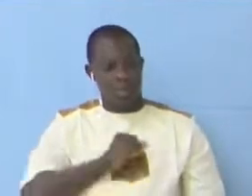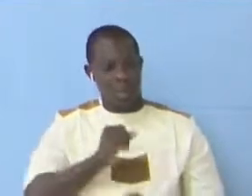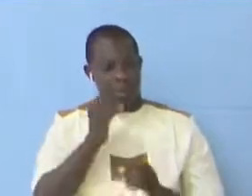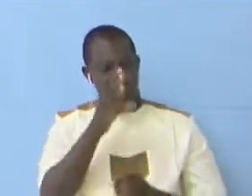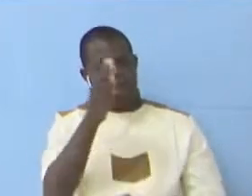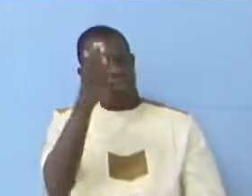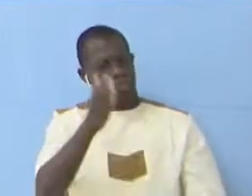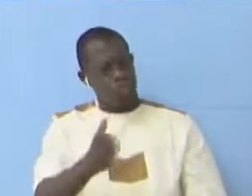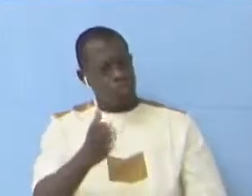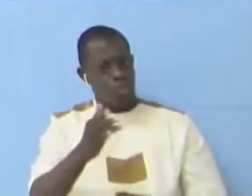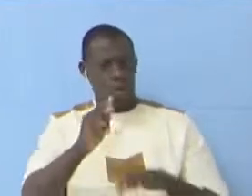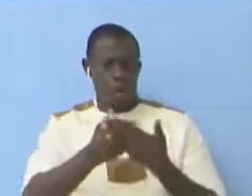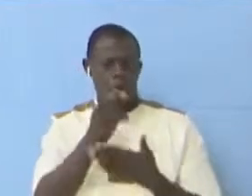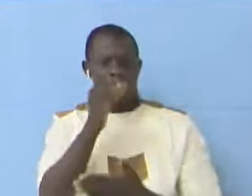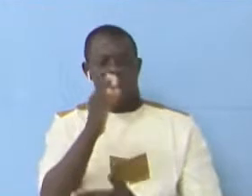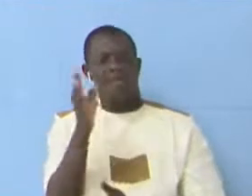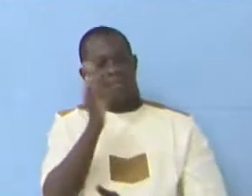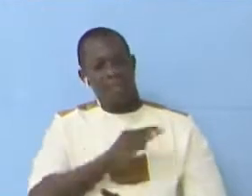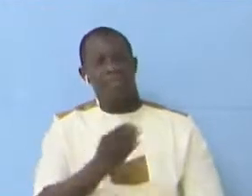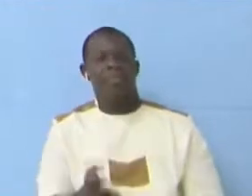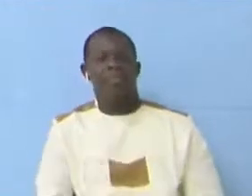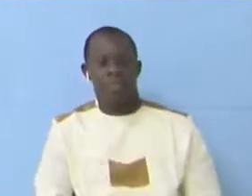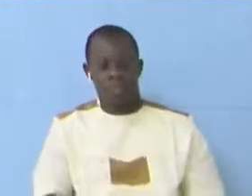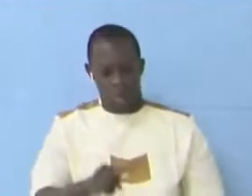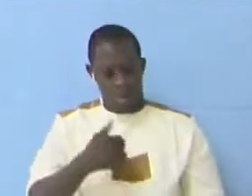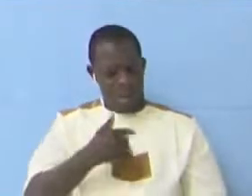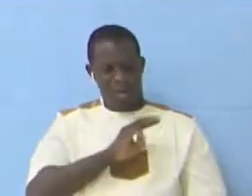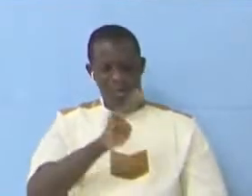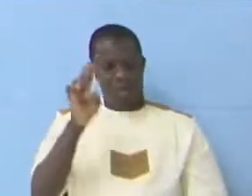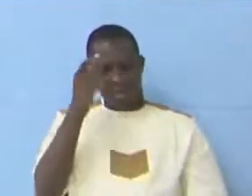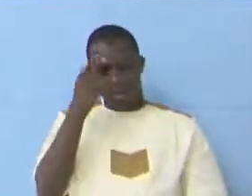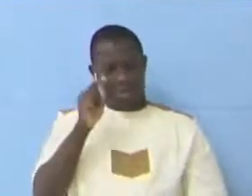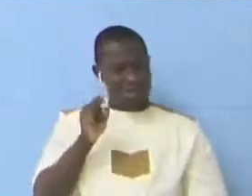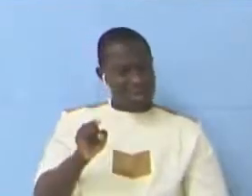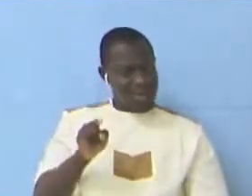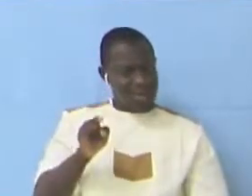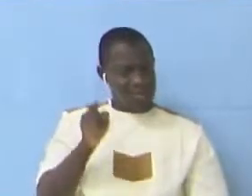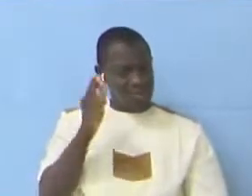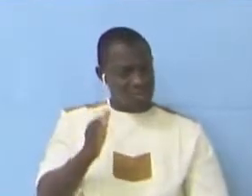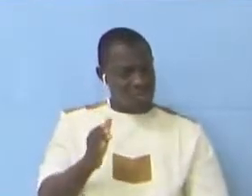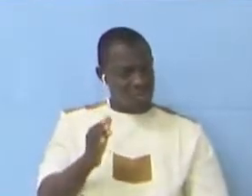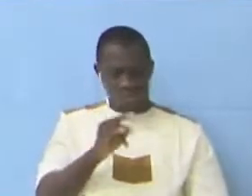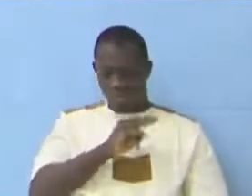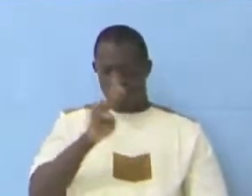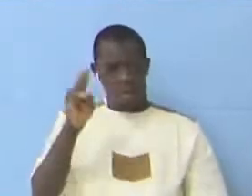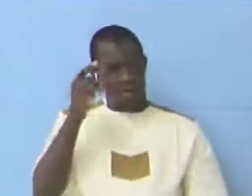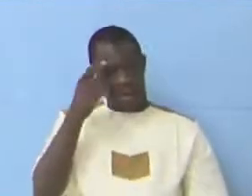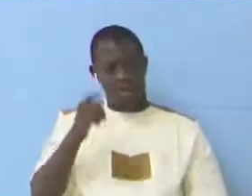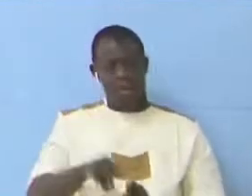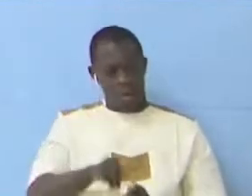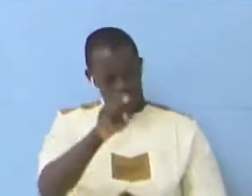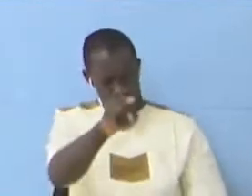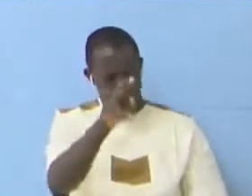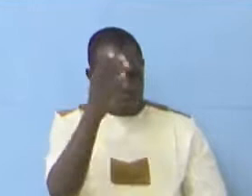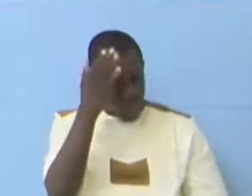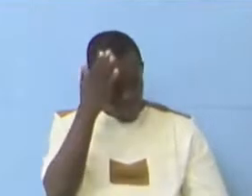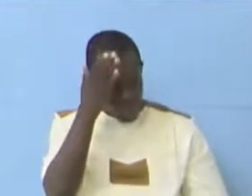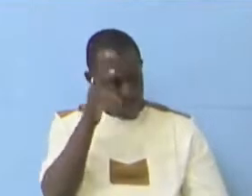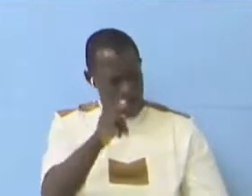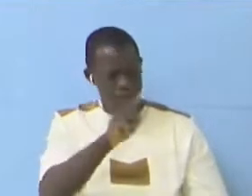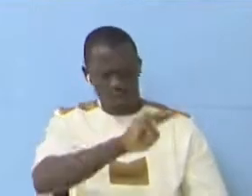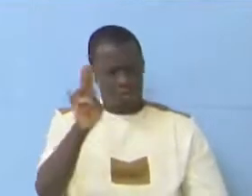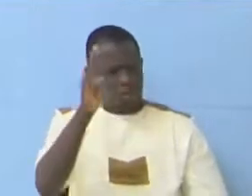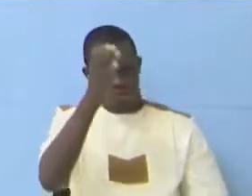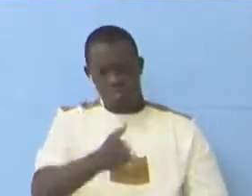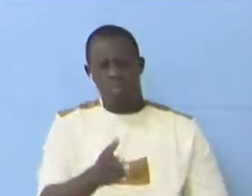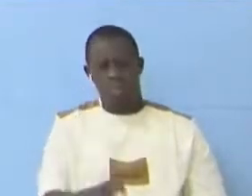dëgg la wax wala dafa fen. I don't think that was the truth. foog ma ne loolu mooy dëgg bi de. But you know that was not the truth. Certainly that was